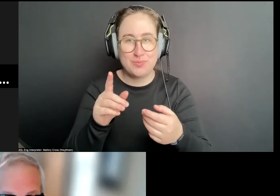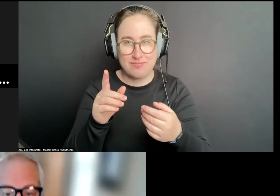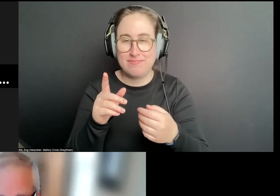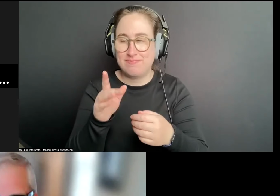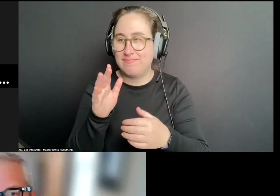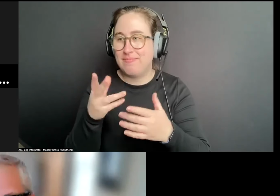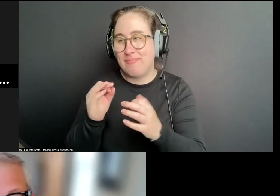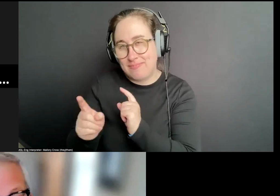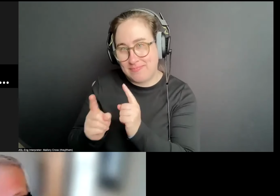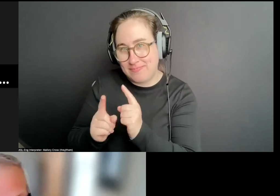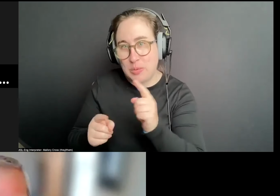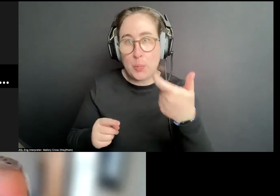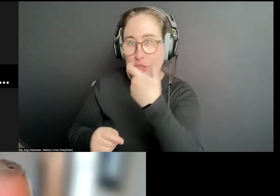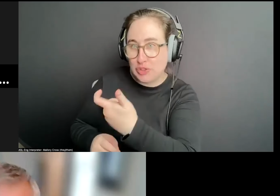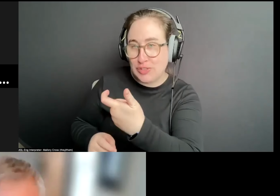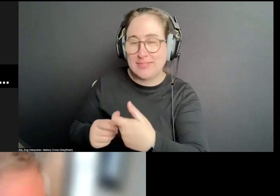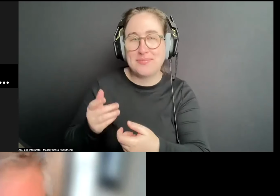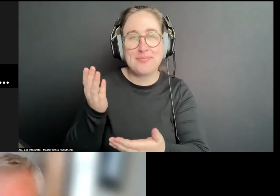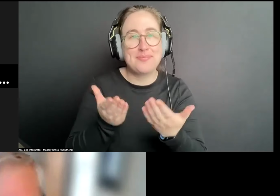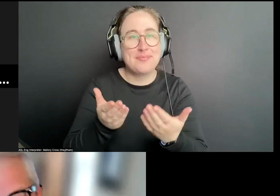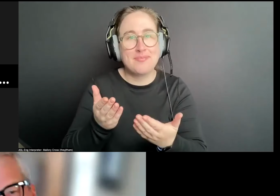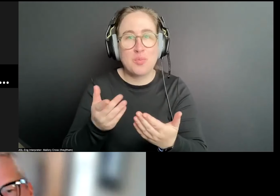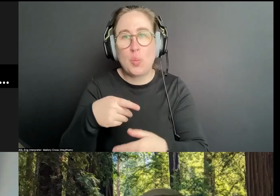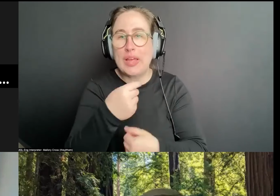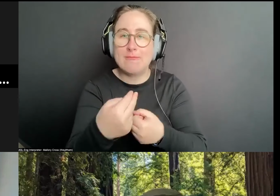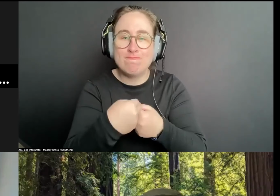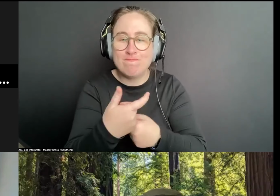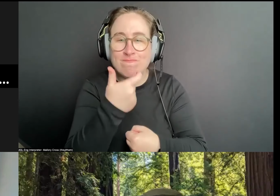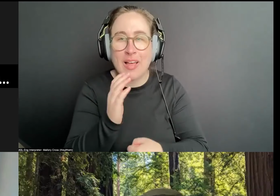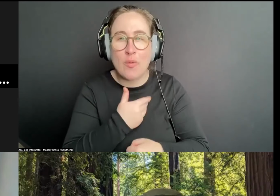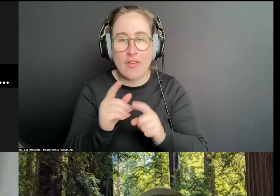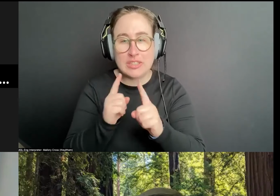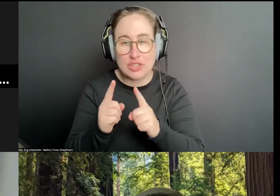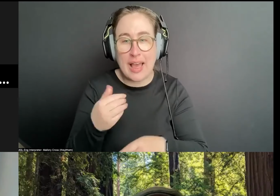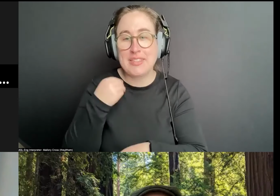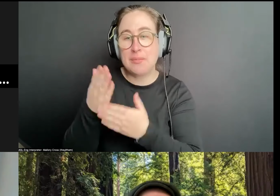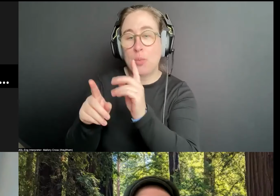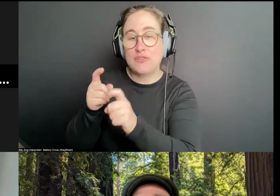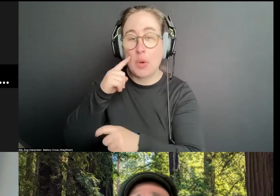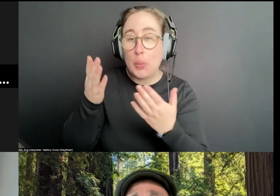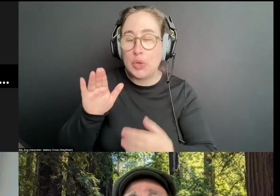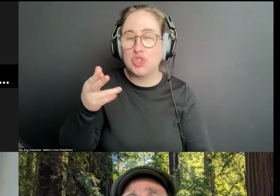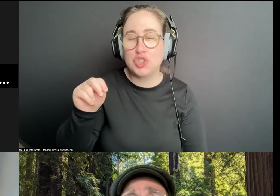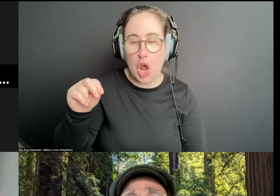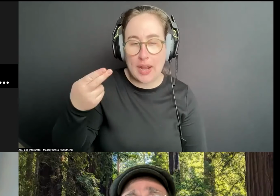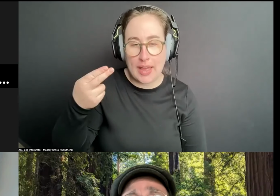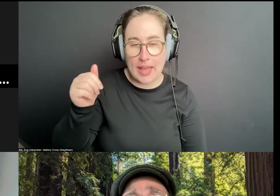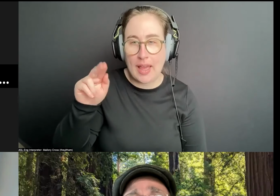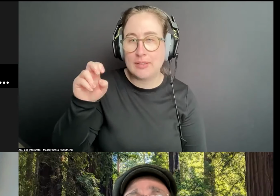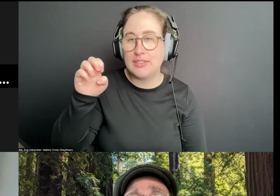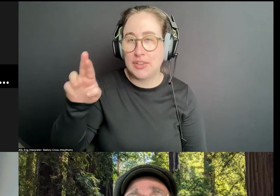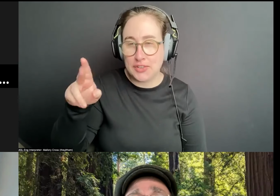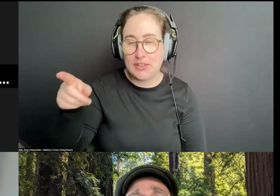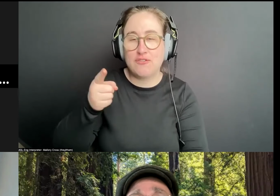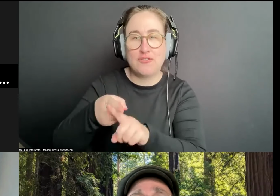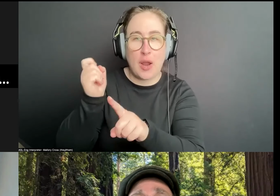with and invite you to have some, you know, a conversation with and some questions for is John Hauser, who joins us from